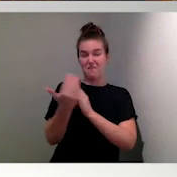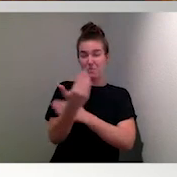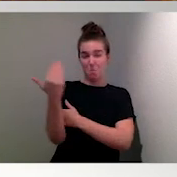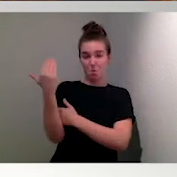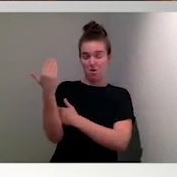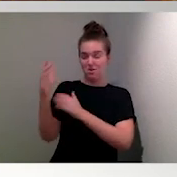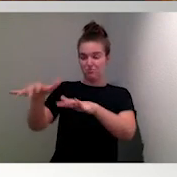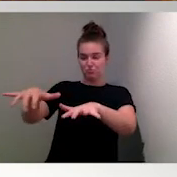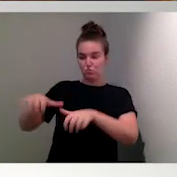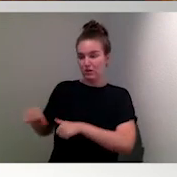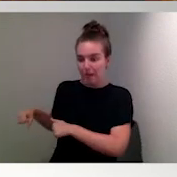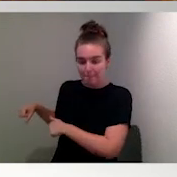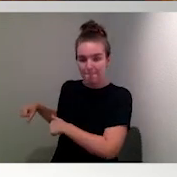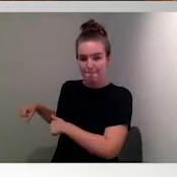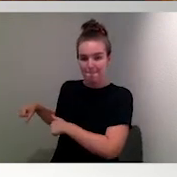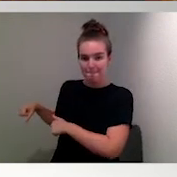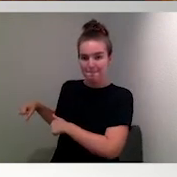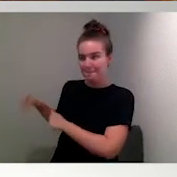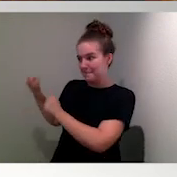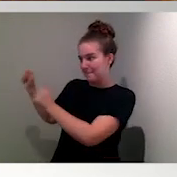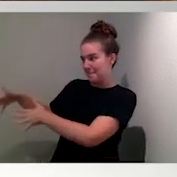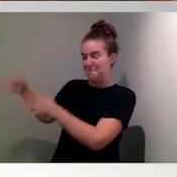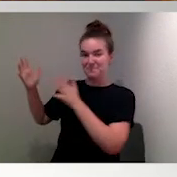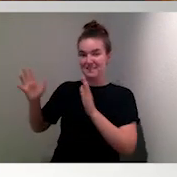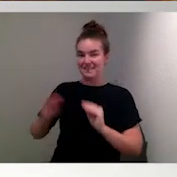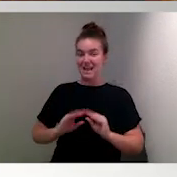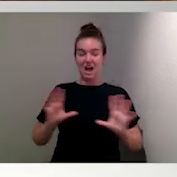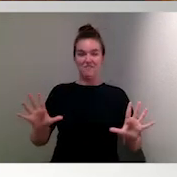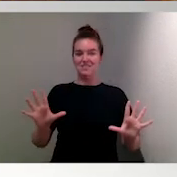sheets again, and then we'd be gone all day and they would have